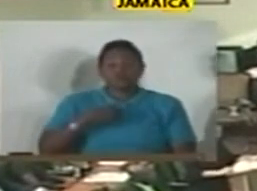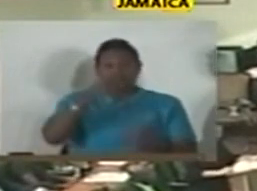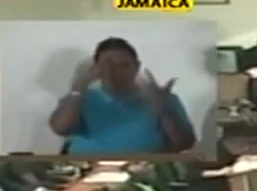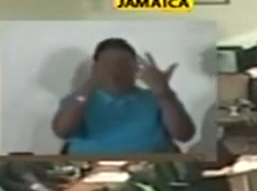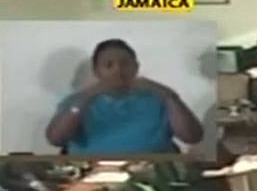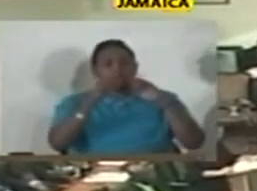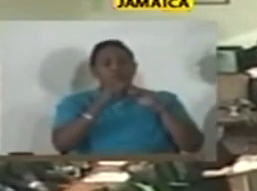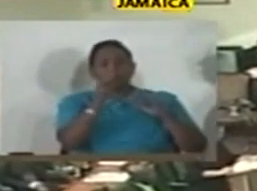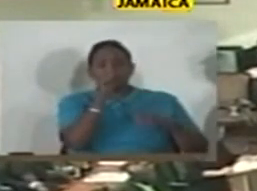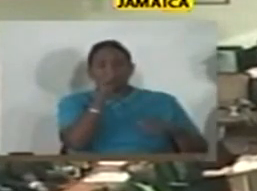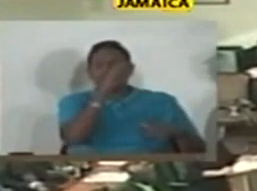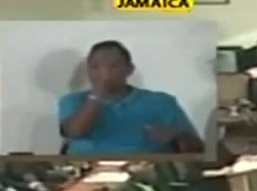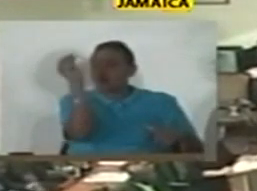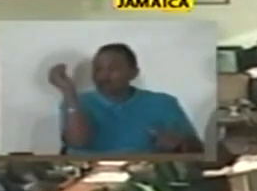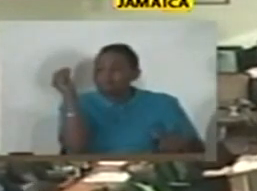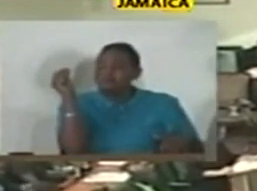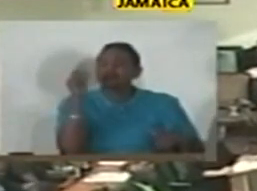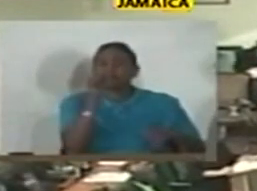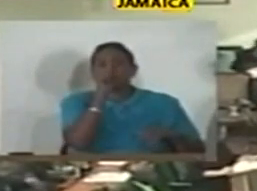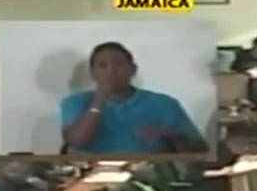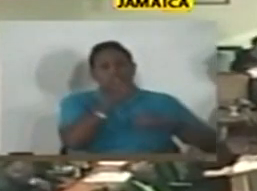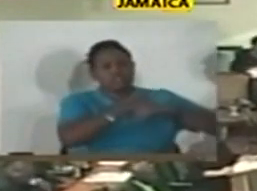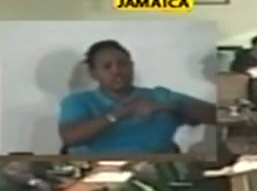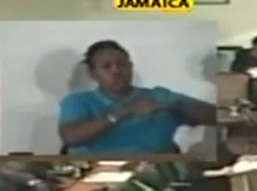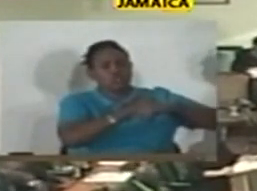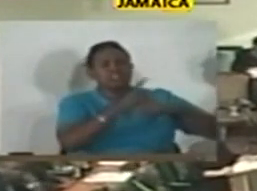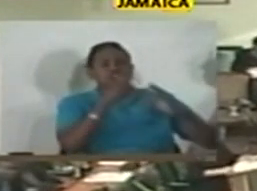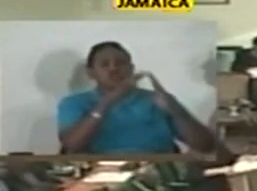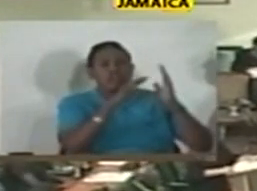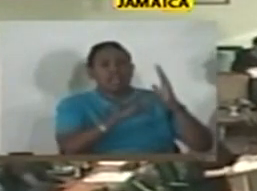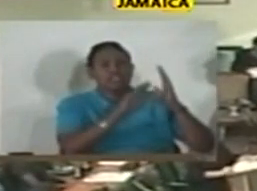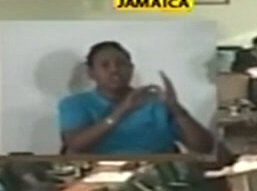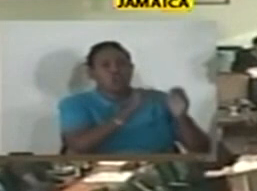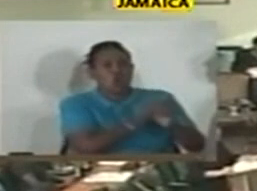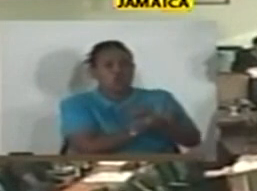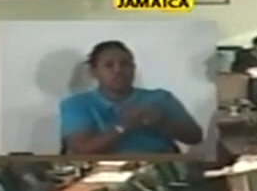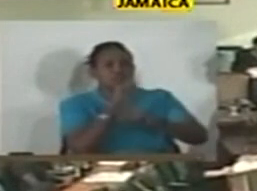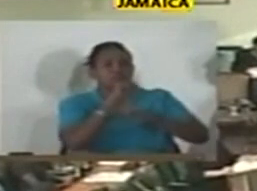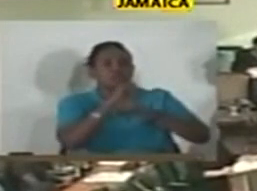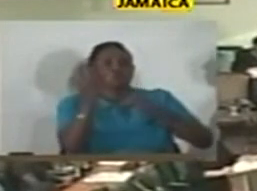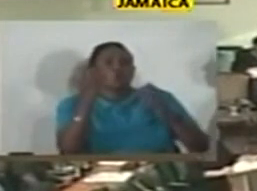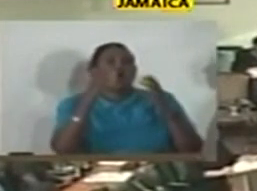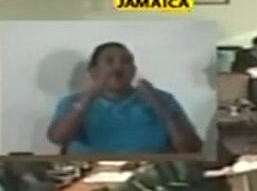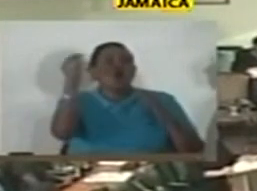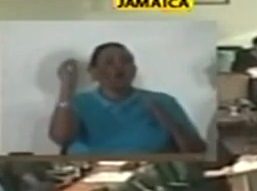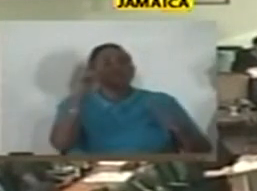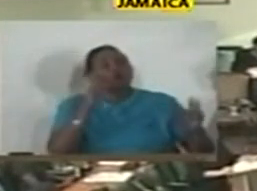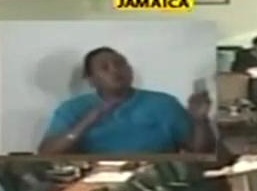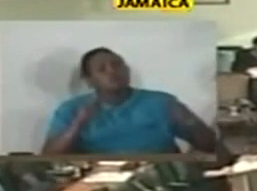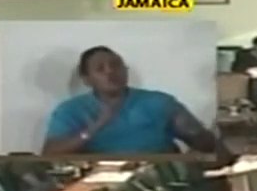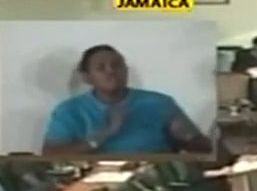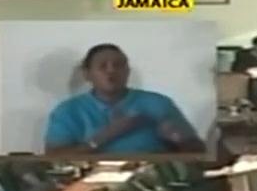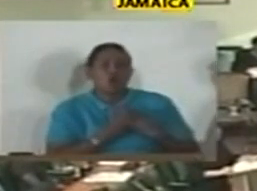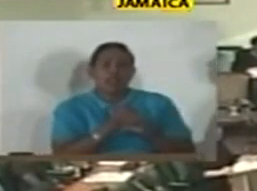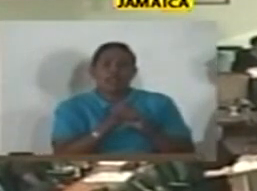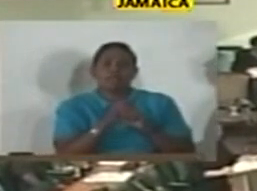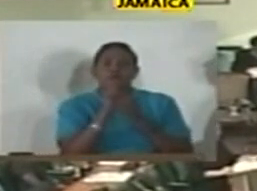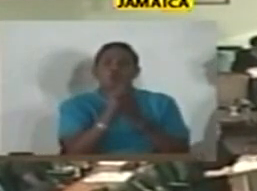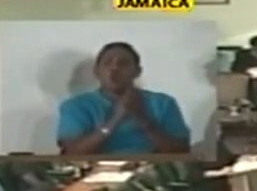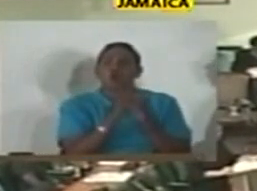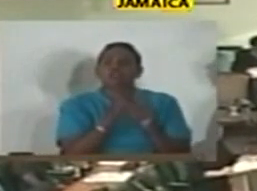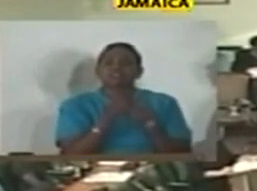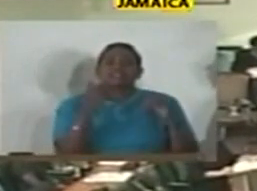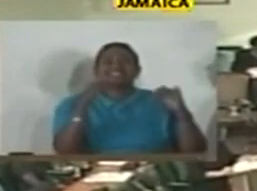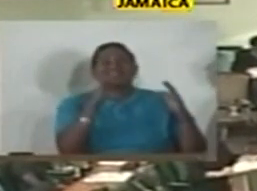private security regulation authority to ensure that companies observe our labor laws and the standards for